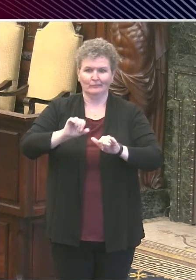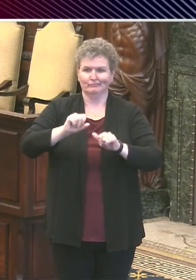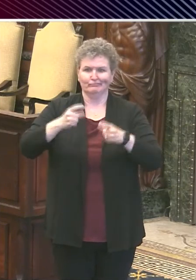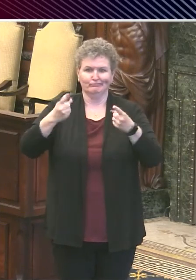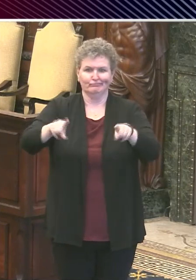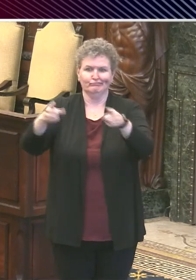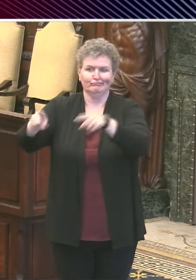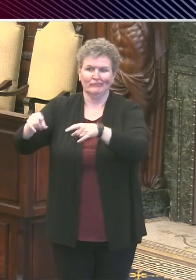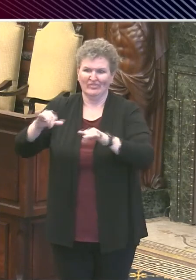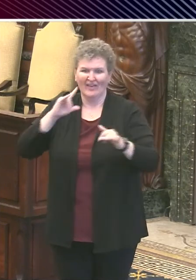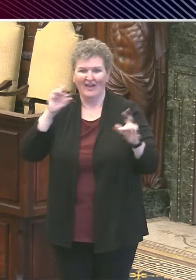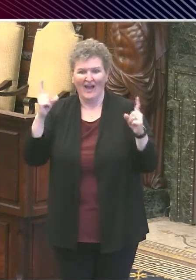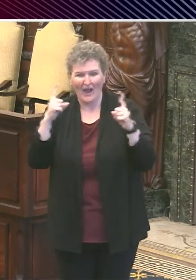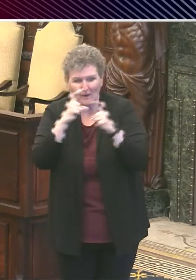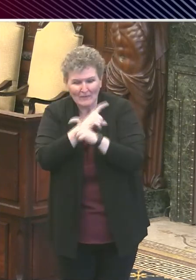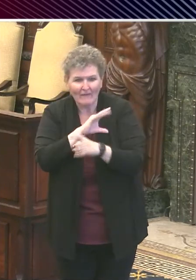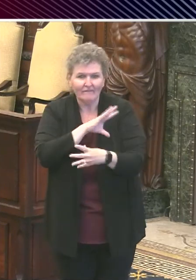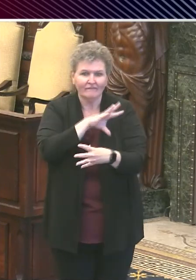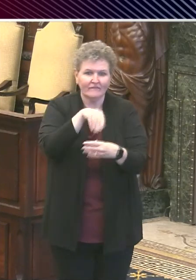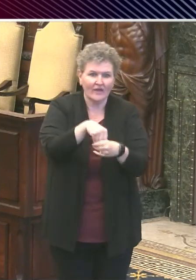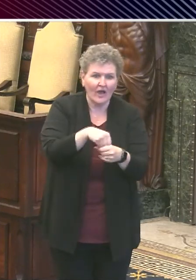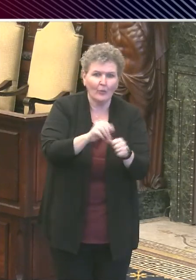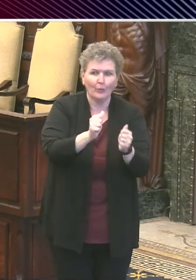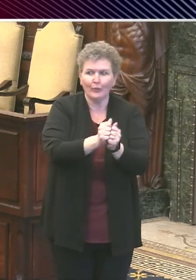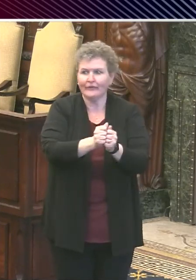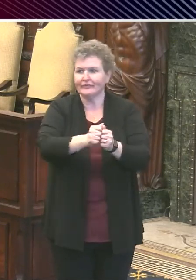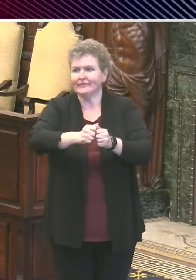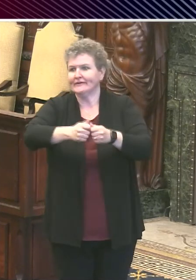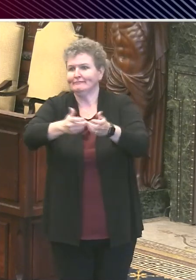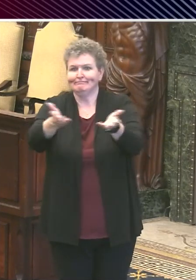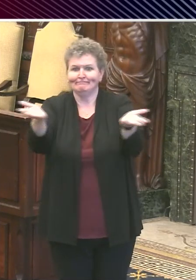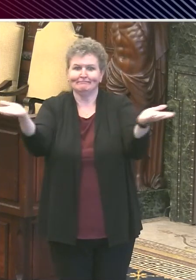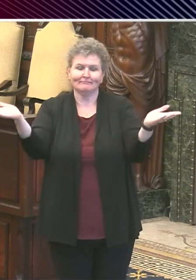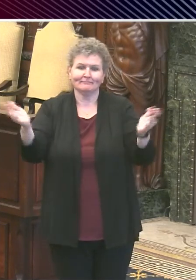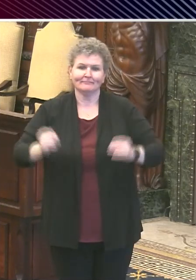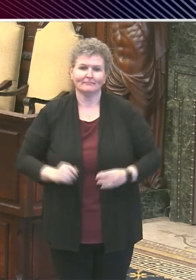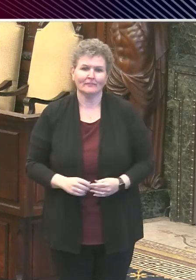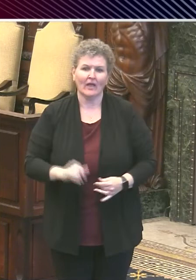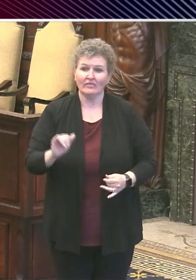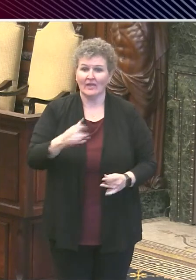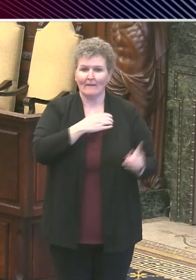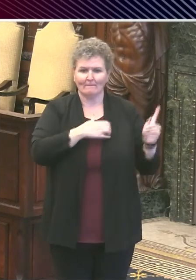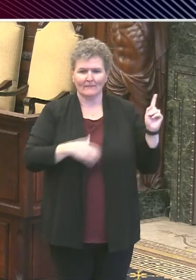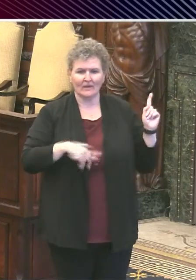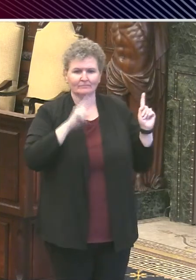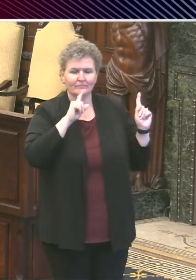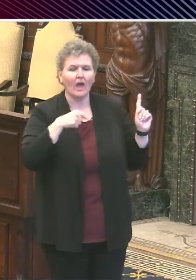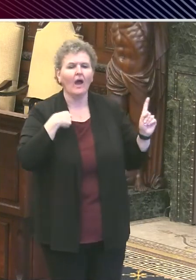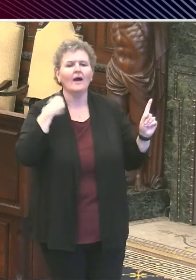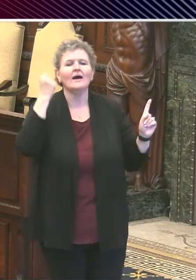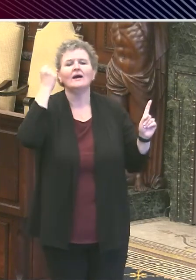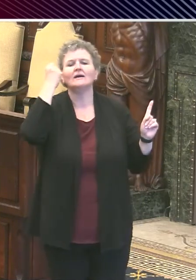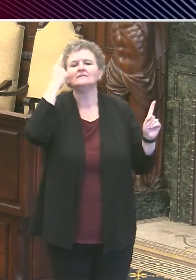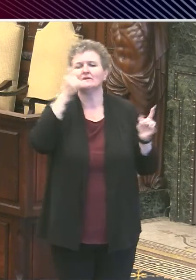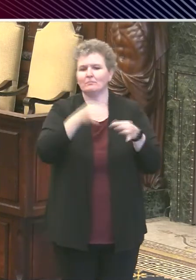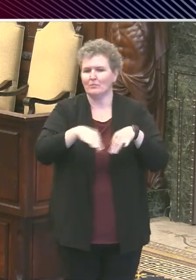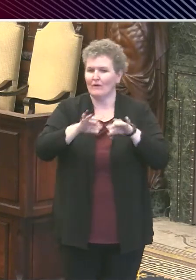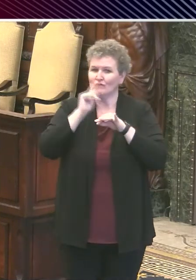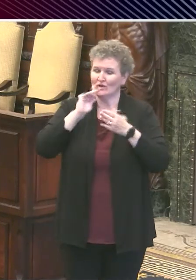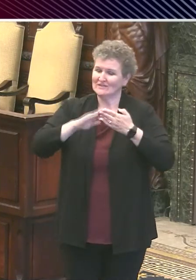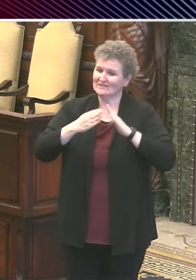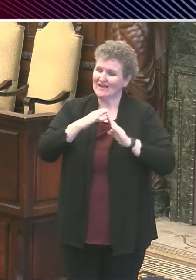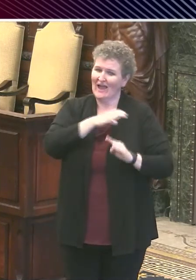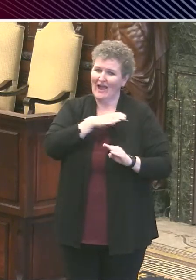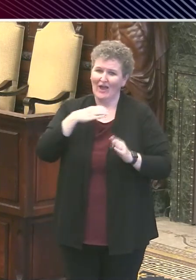complicated and evolving for everyone in the city? I mean, I know this is a very important thing for City Council. It's a city